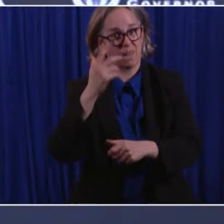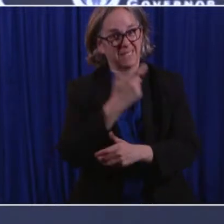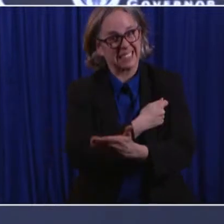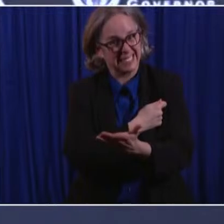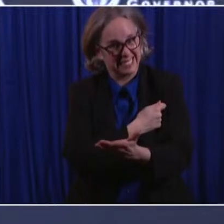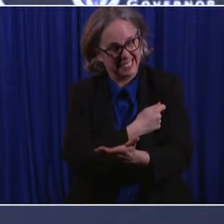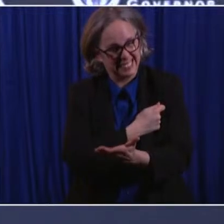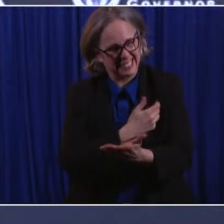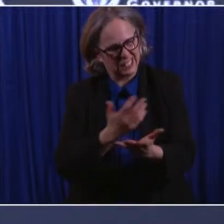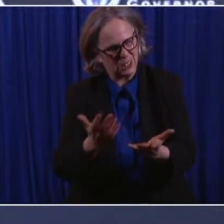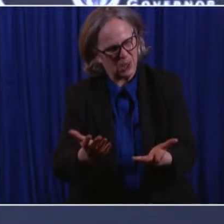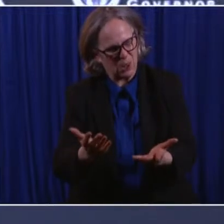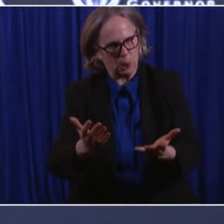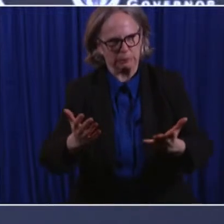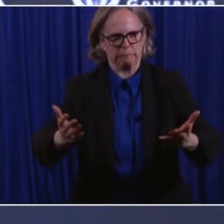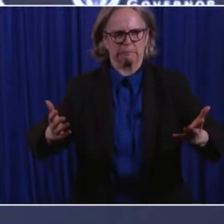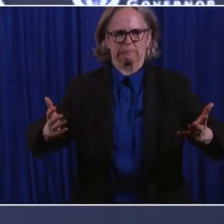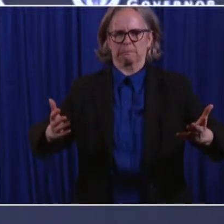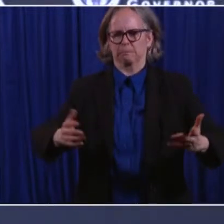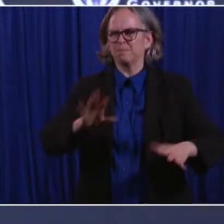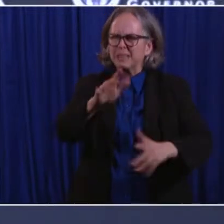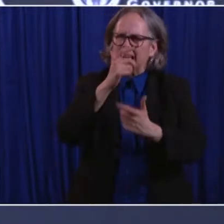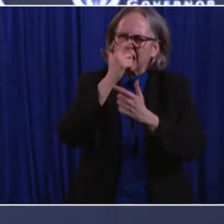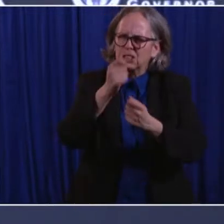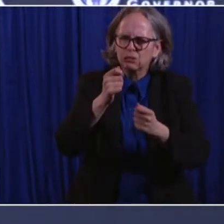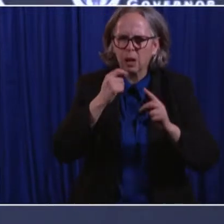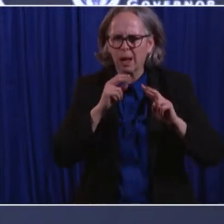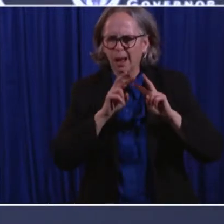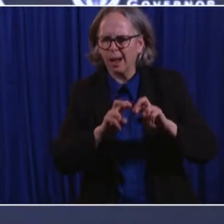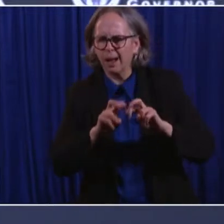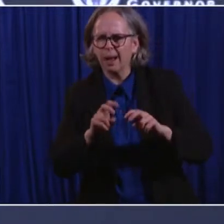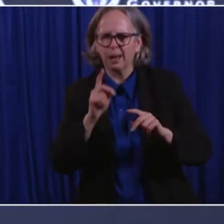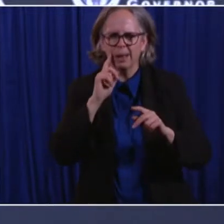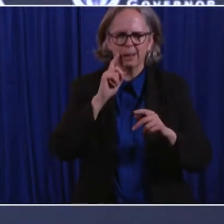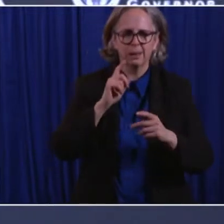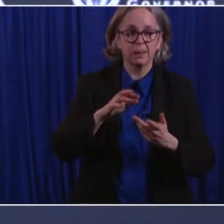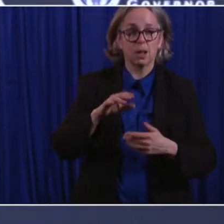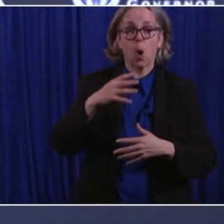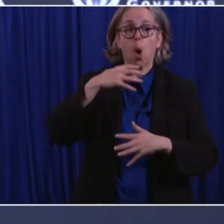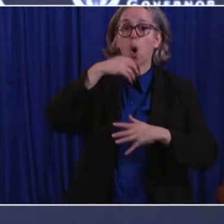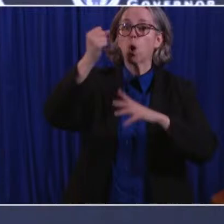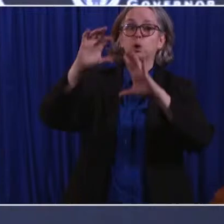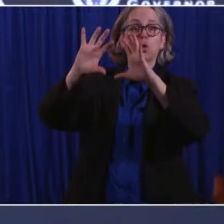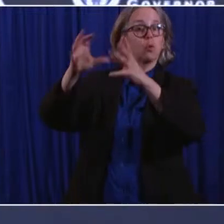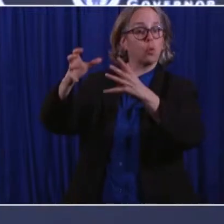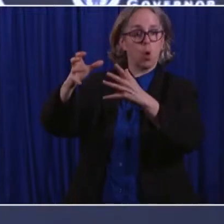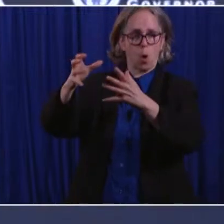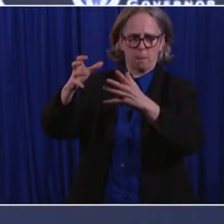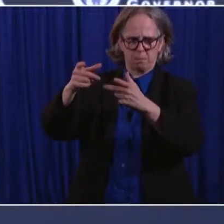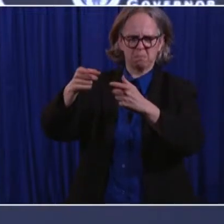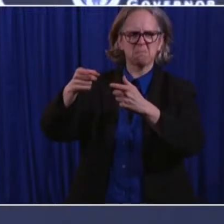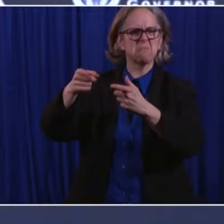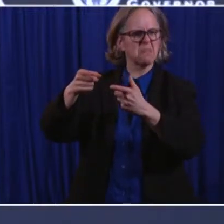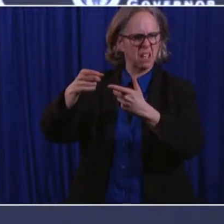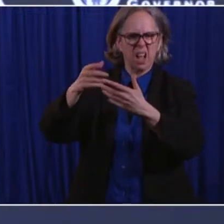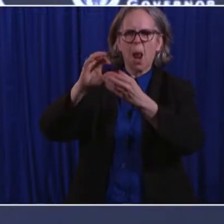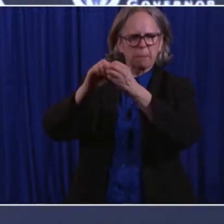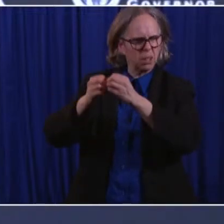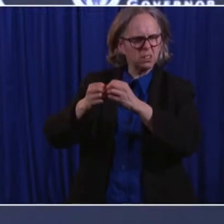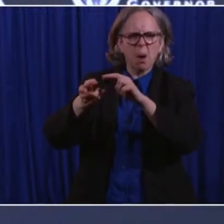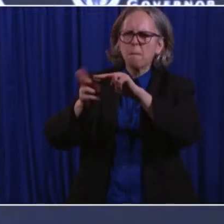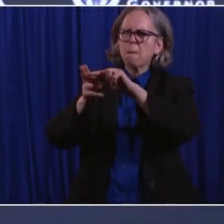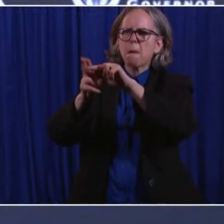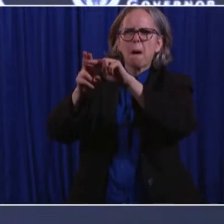the interesting thing is, even in the older groups, you continue still to see those numbers go up. We've